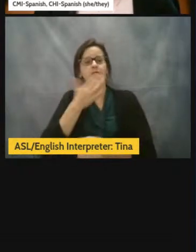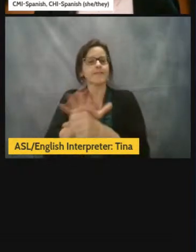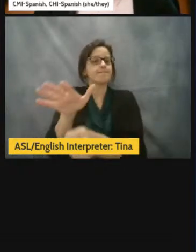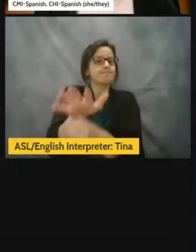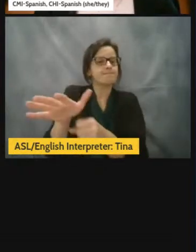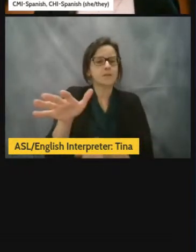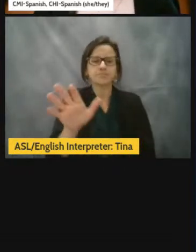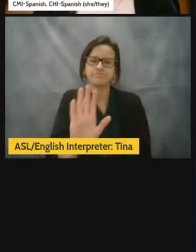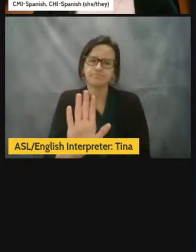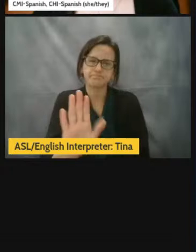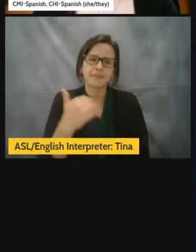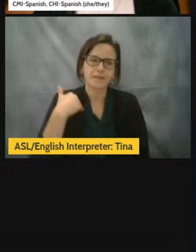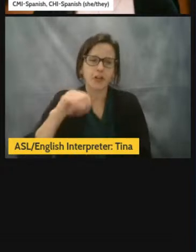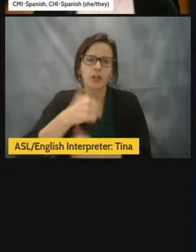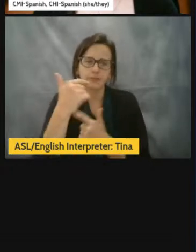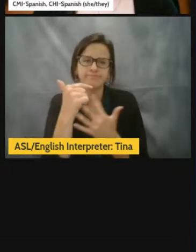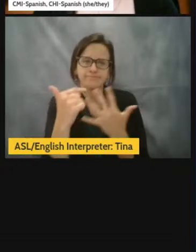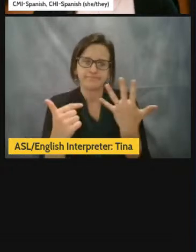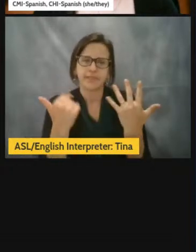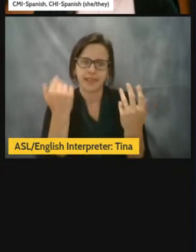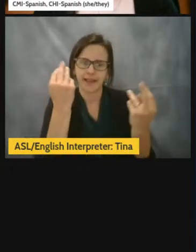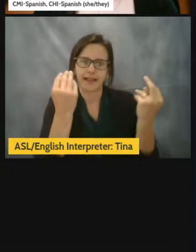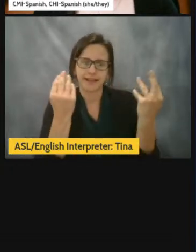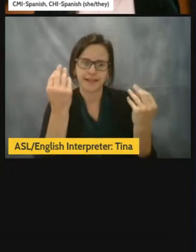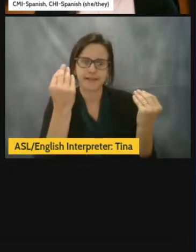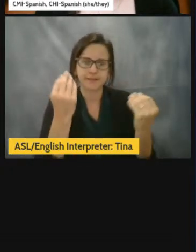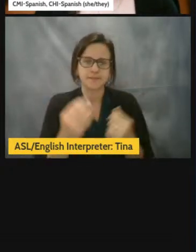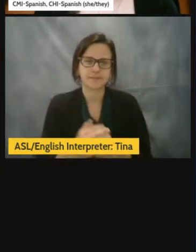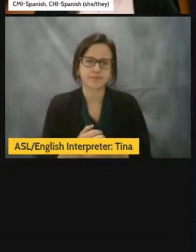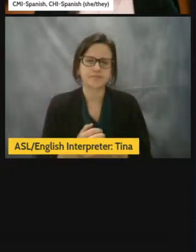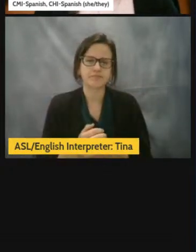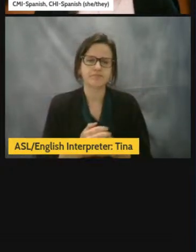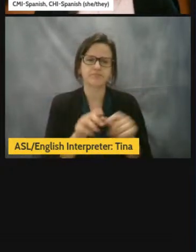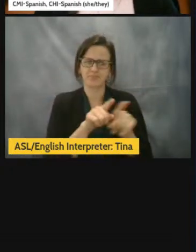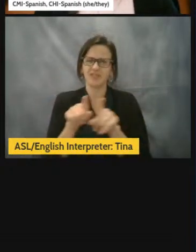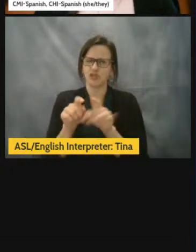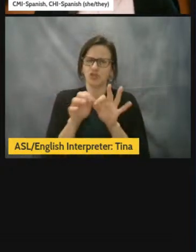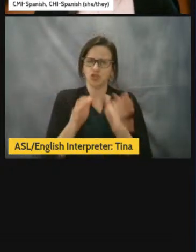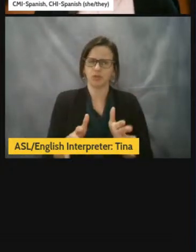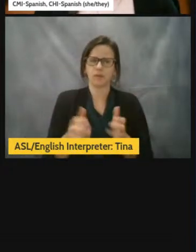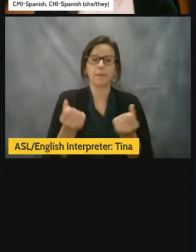for. I do find that this is where a lot of people get stuck.